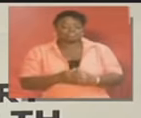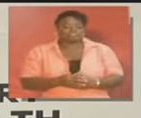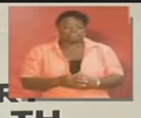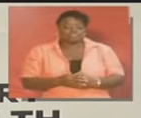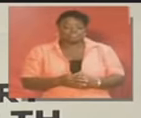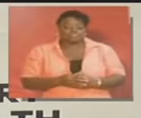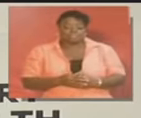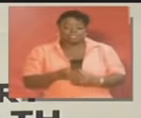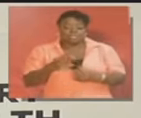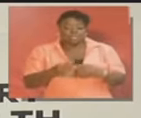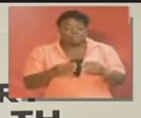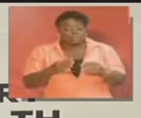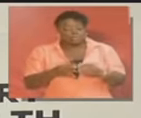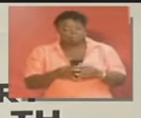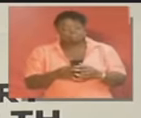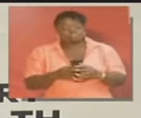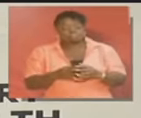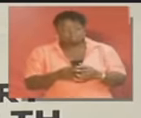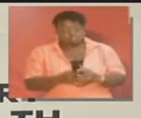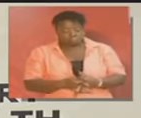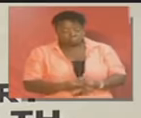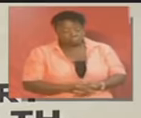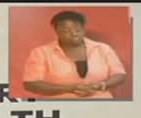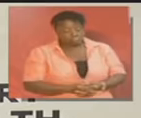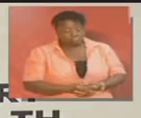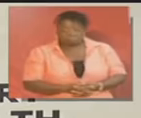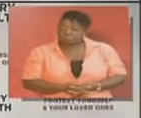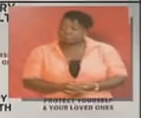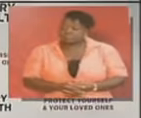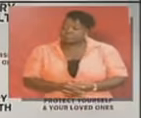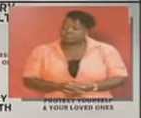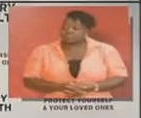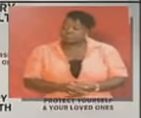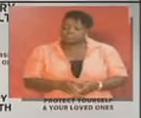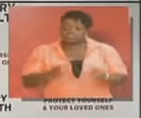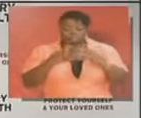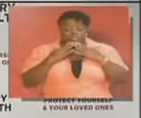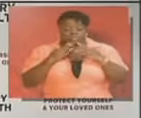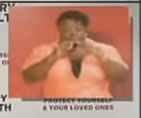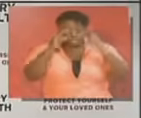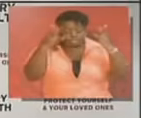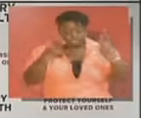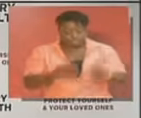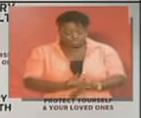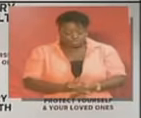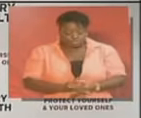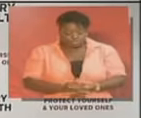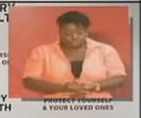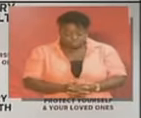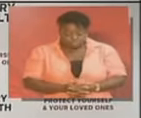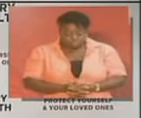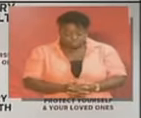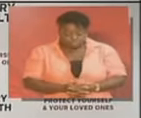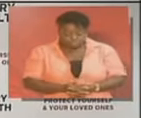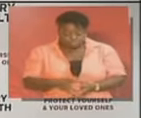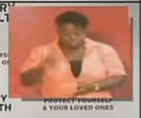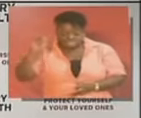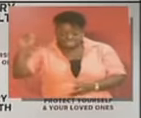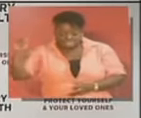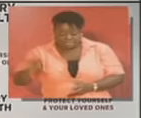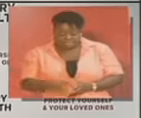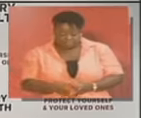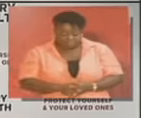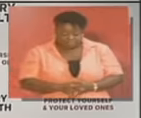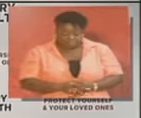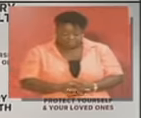update when we provide the media release. Thank you very much. And we have a follow-up question from TTT, please.